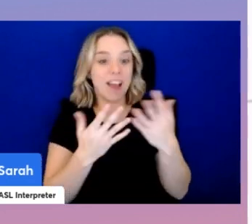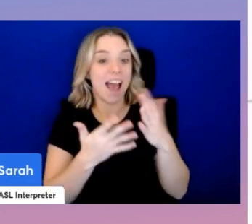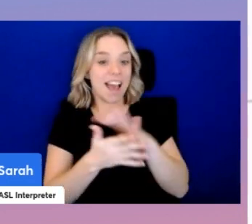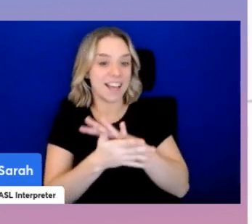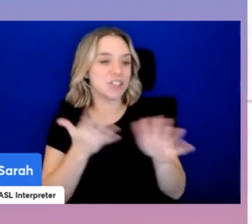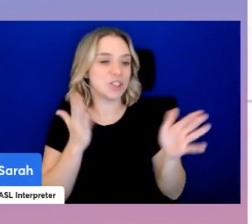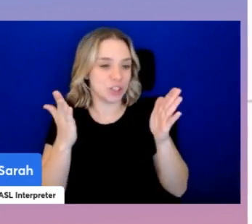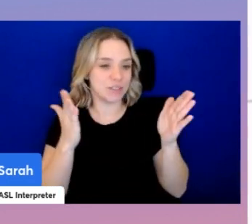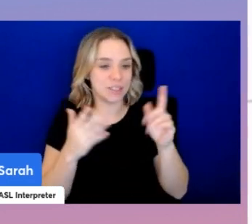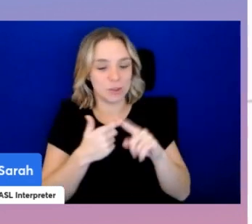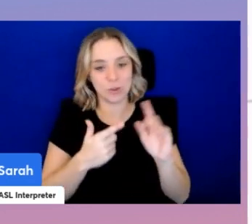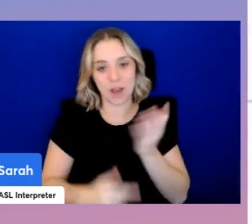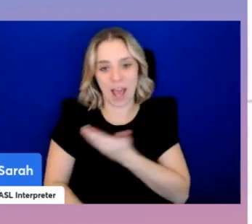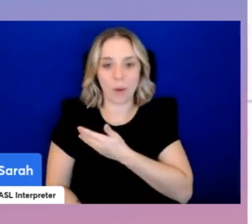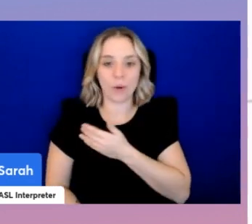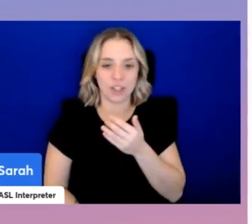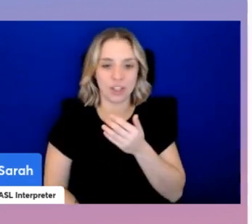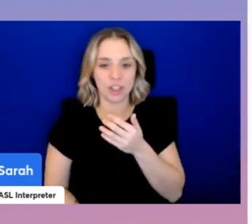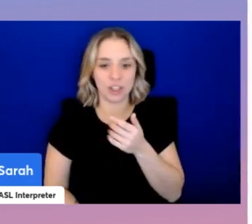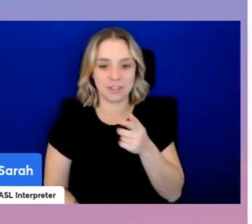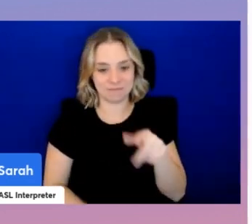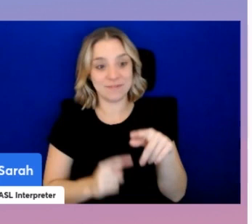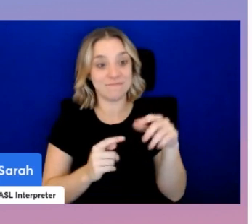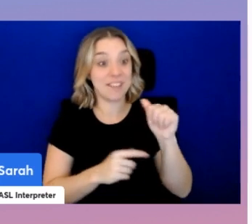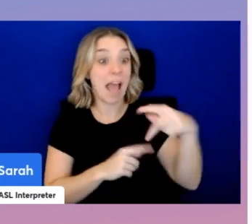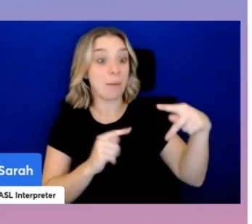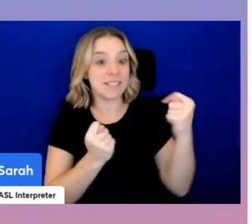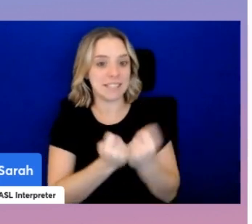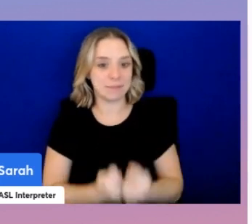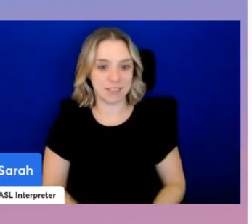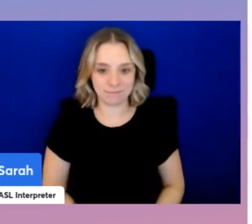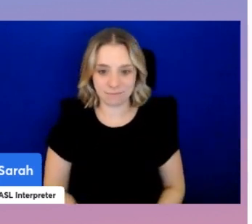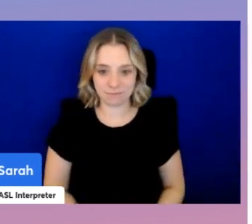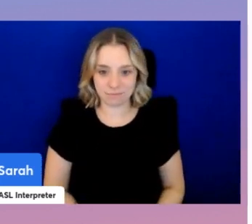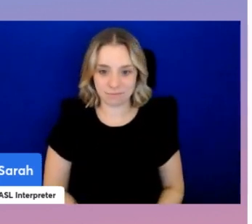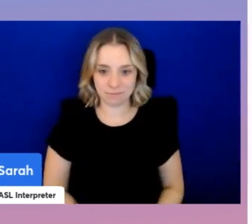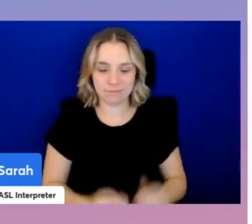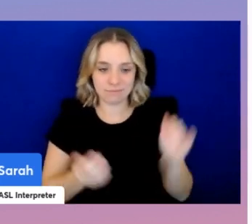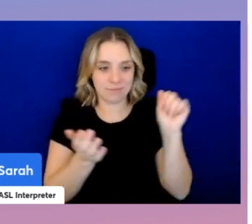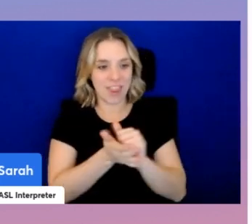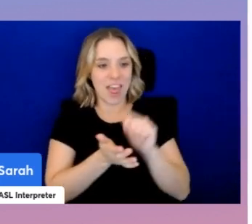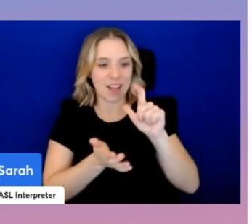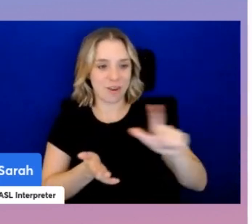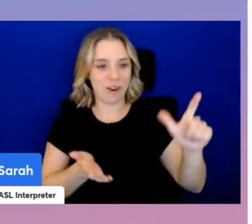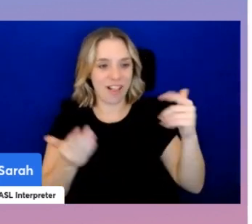to our app teams. That is all I had today.